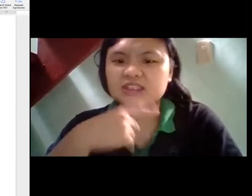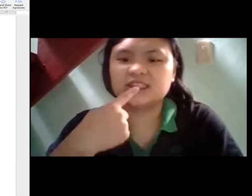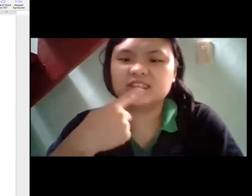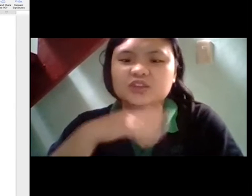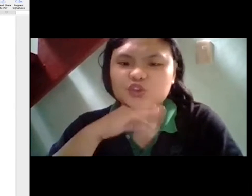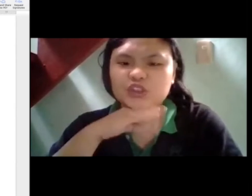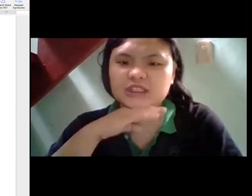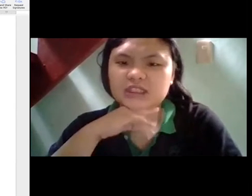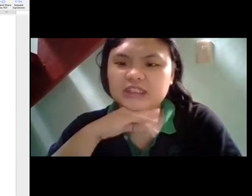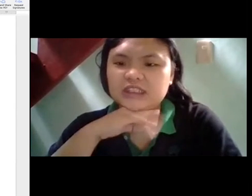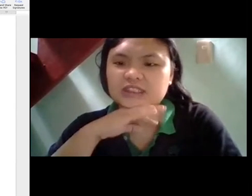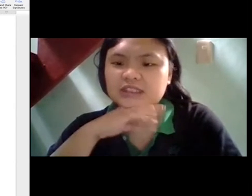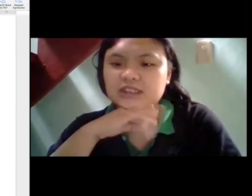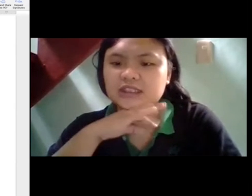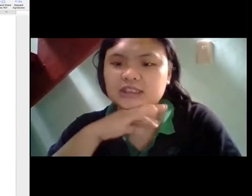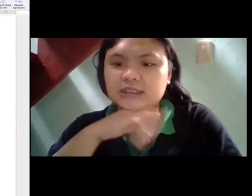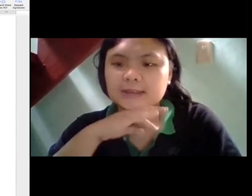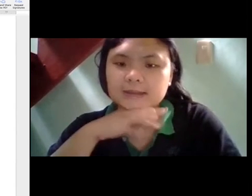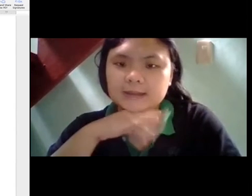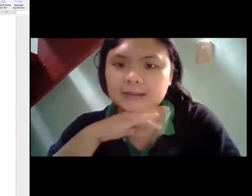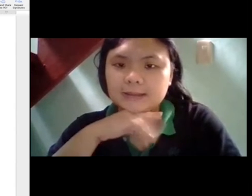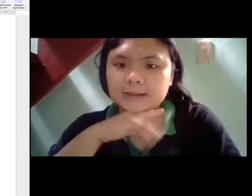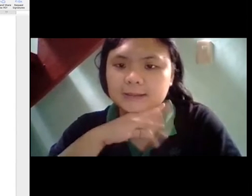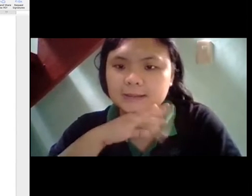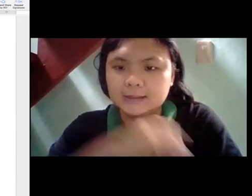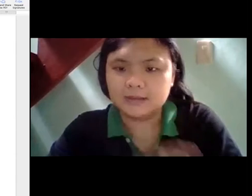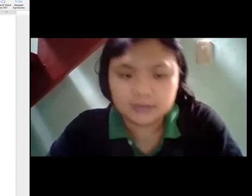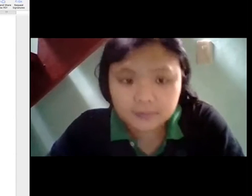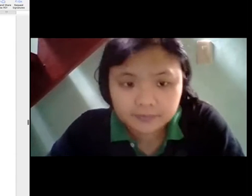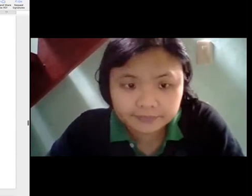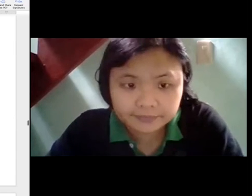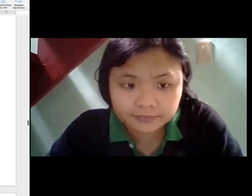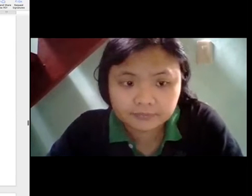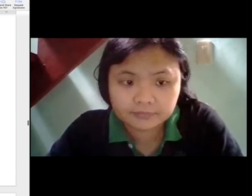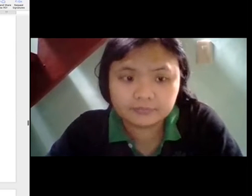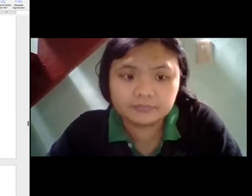Right. Okay. Just missed dirty. Okay. Right. Okay. Okay, good.